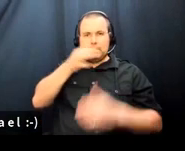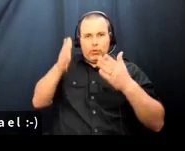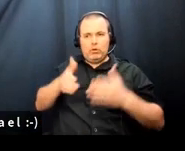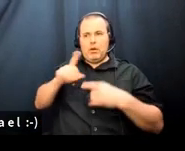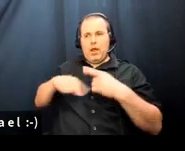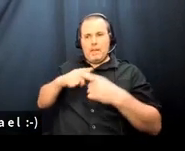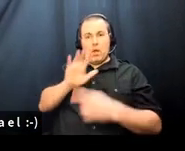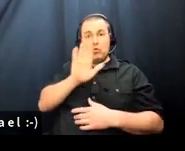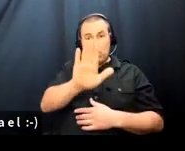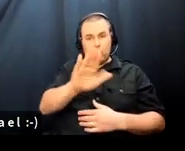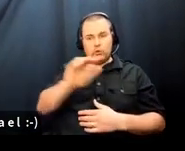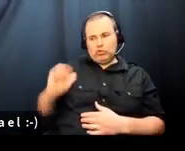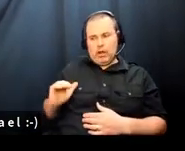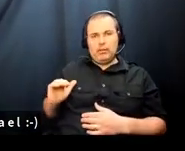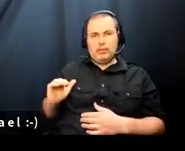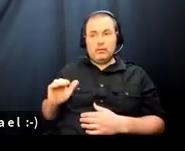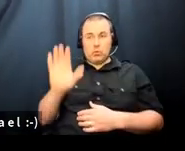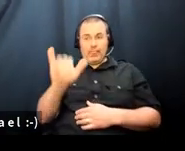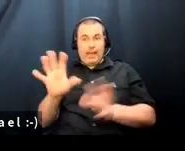So prepare for that meeting.